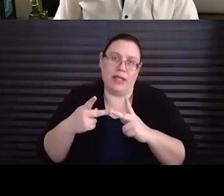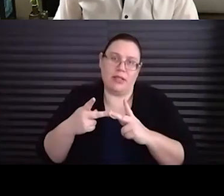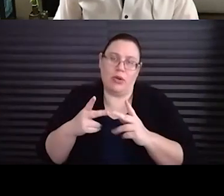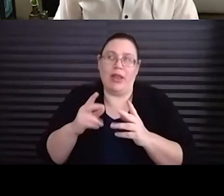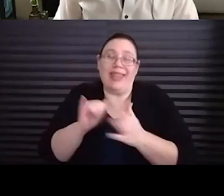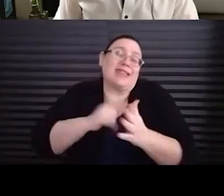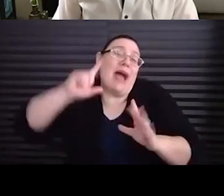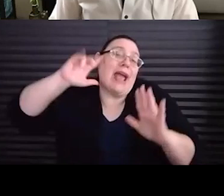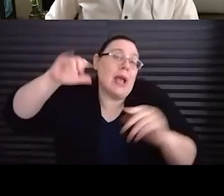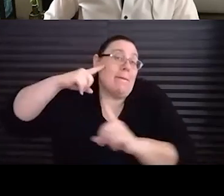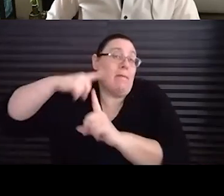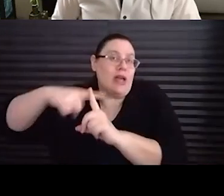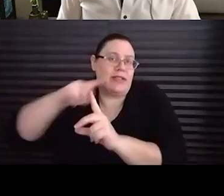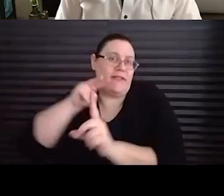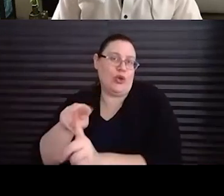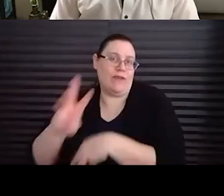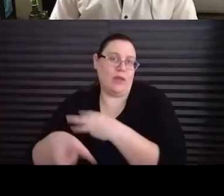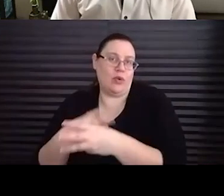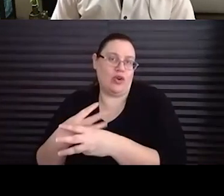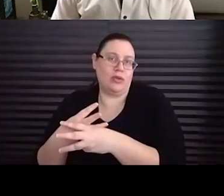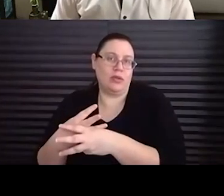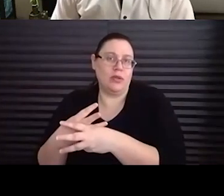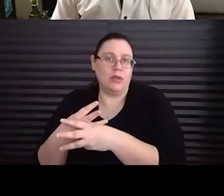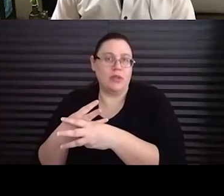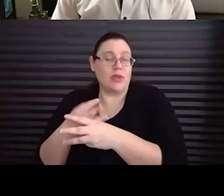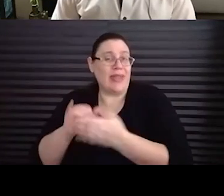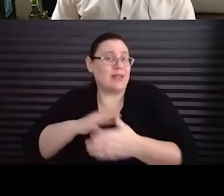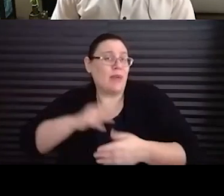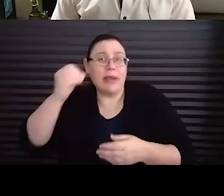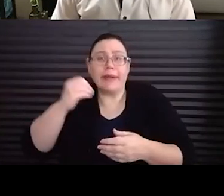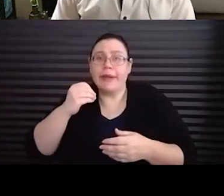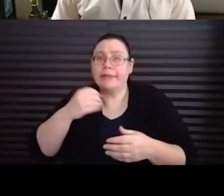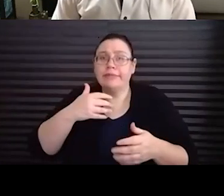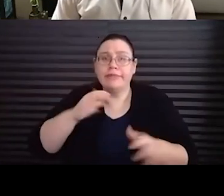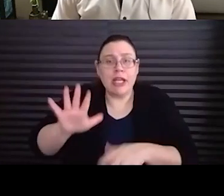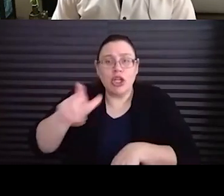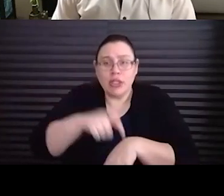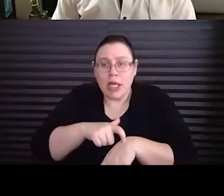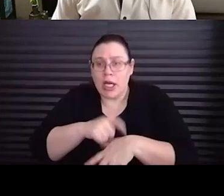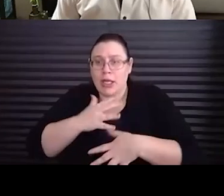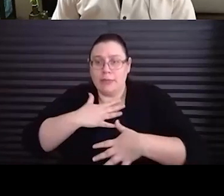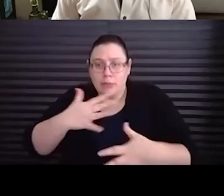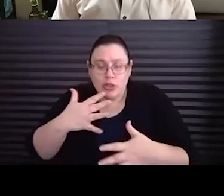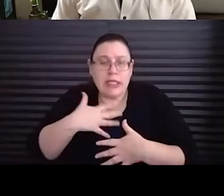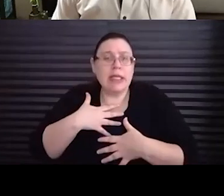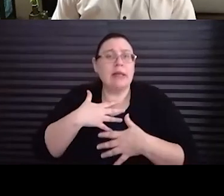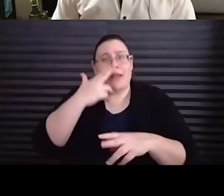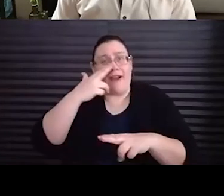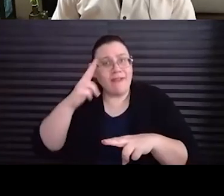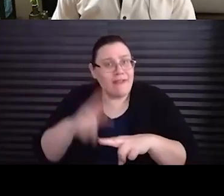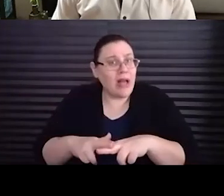opinion. So, with that, just take it what you can, take your time, breathe, have fun,